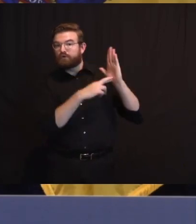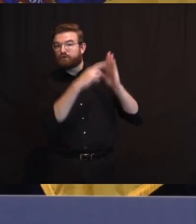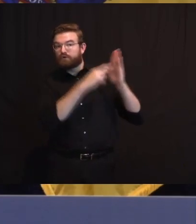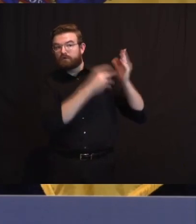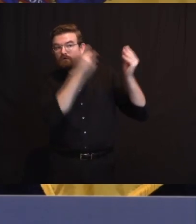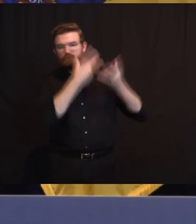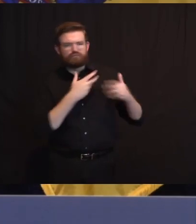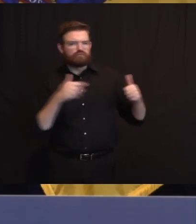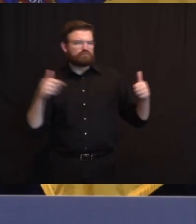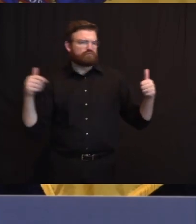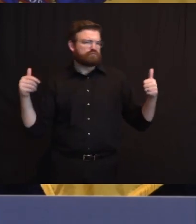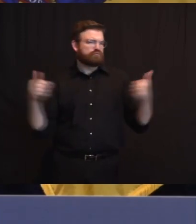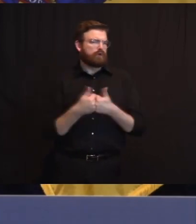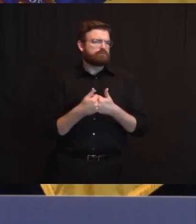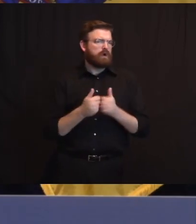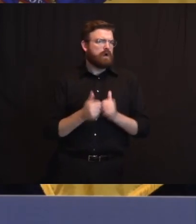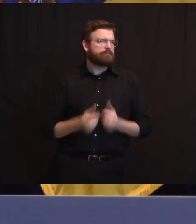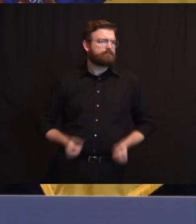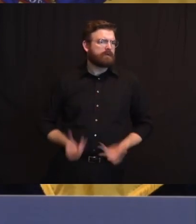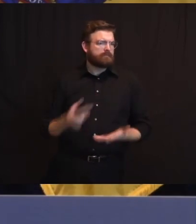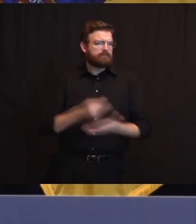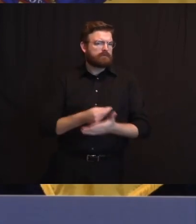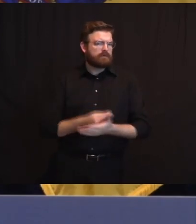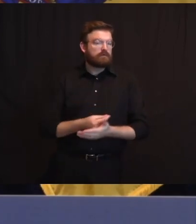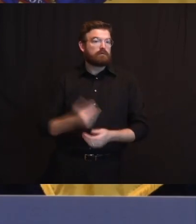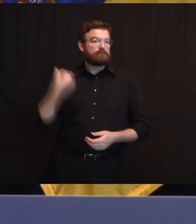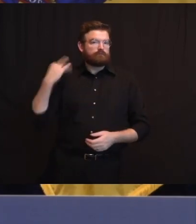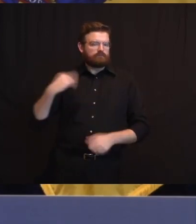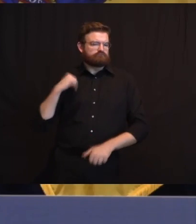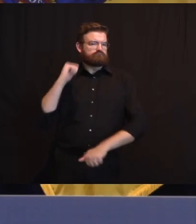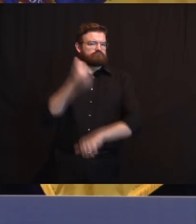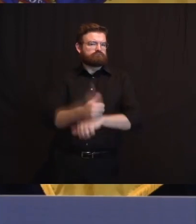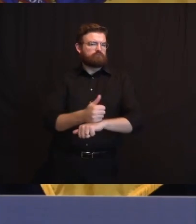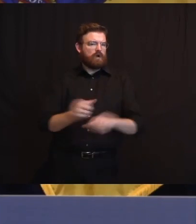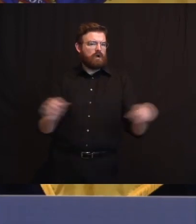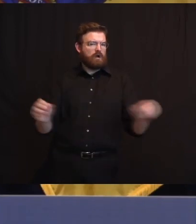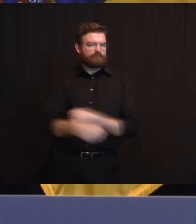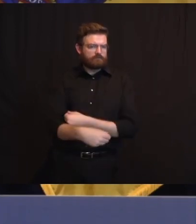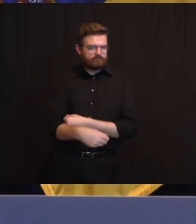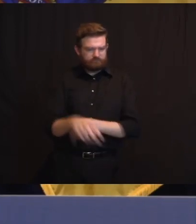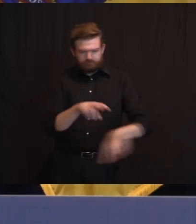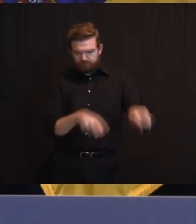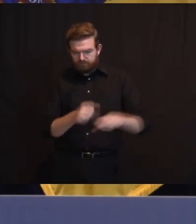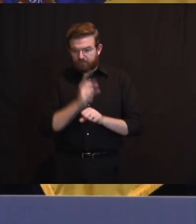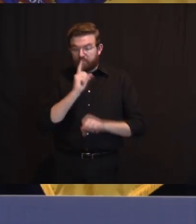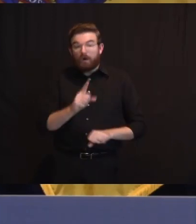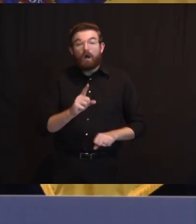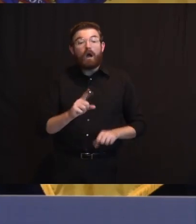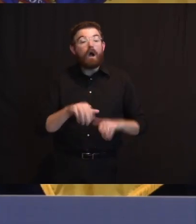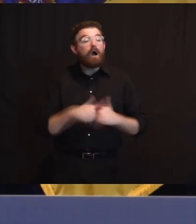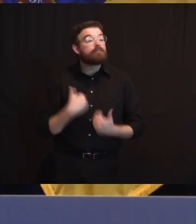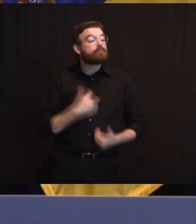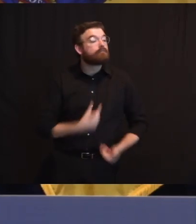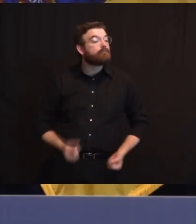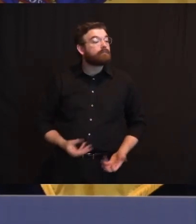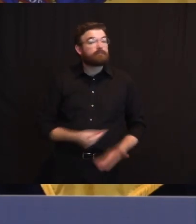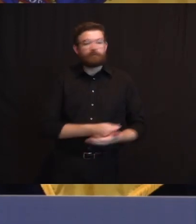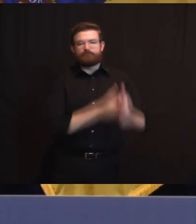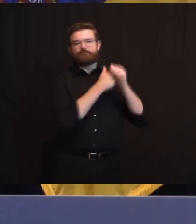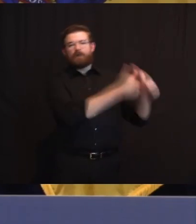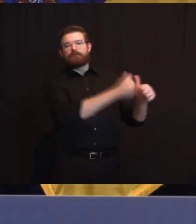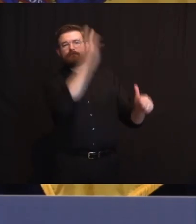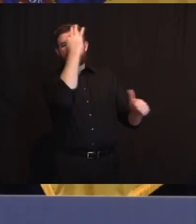federal funds, is to ensure compliance and transparency with respect to how these funds are used, something I'm not sure another governor has